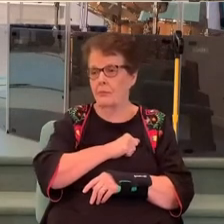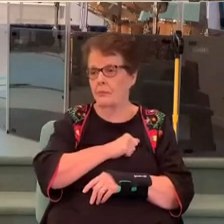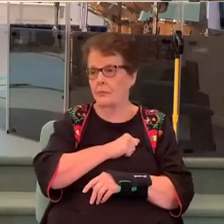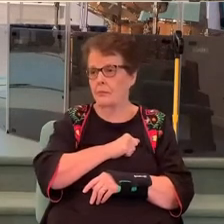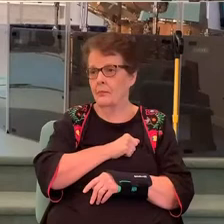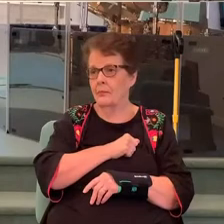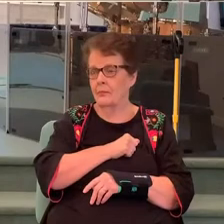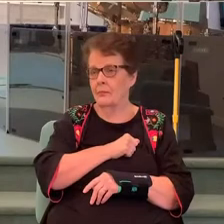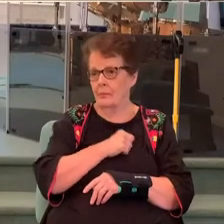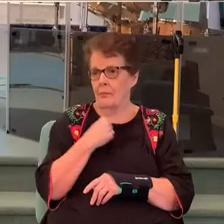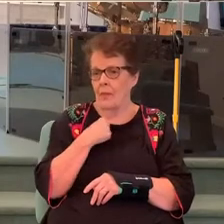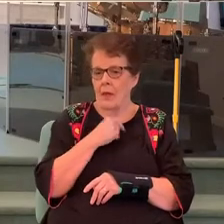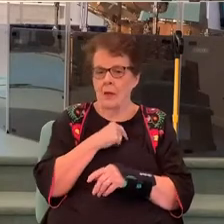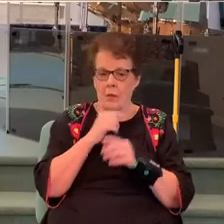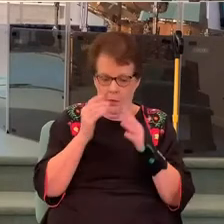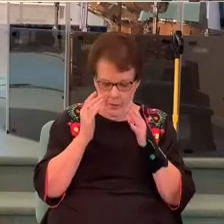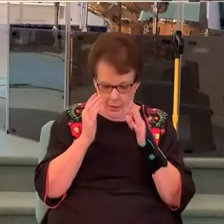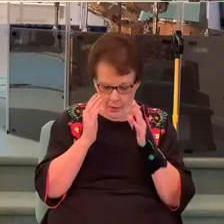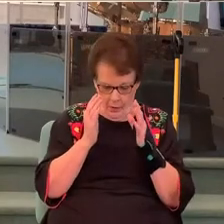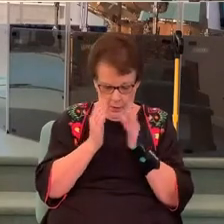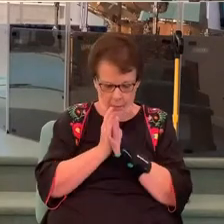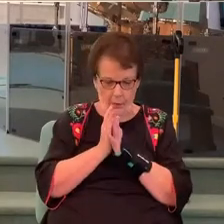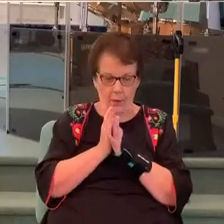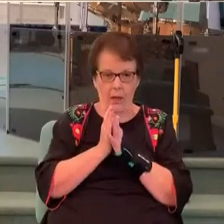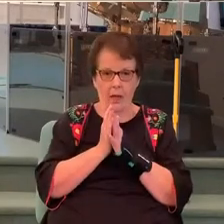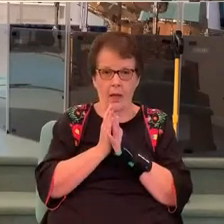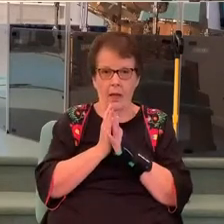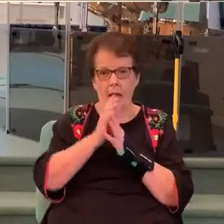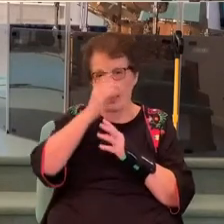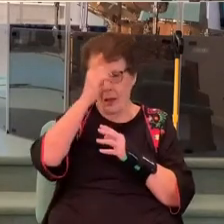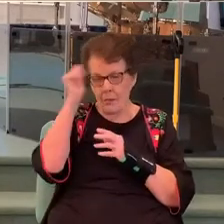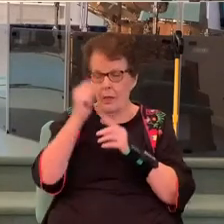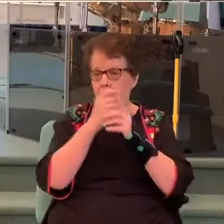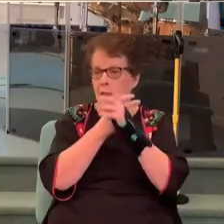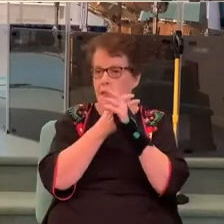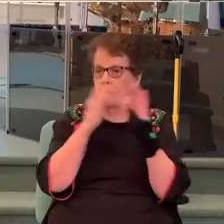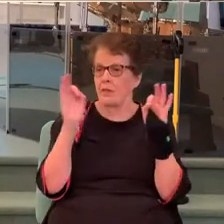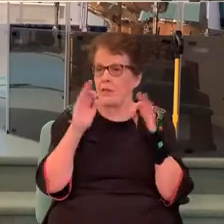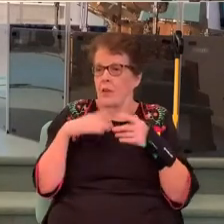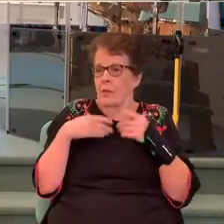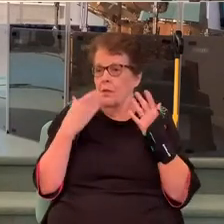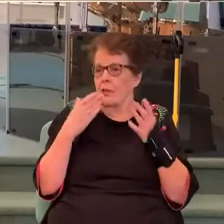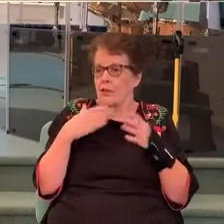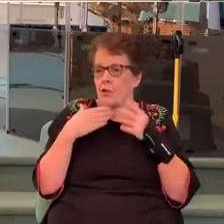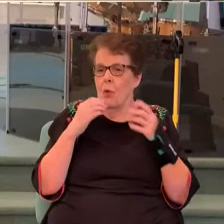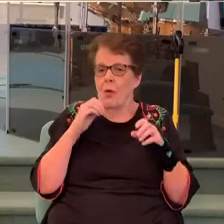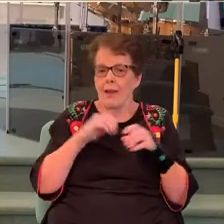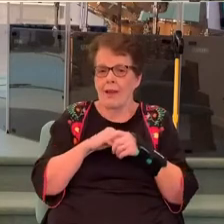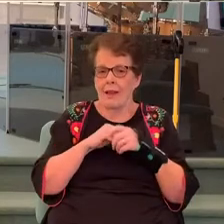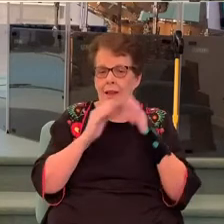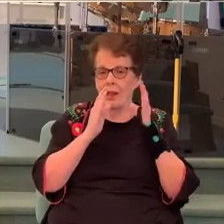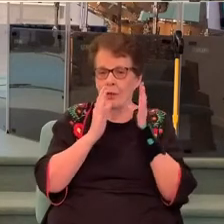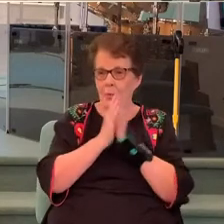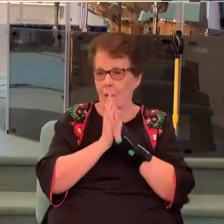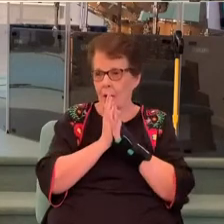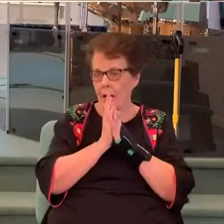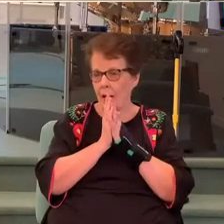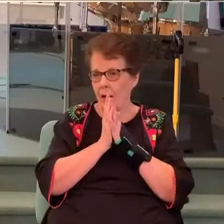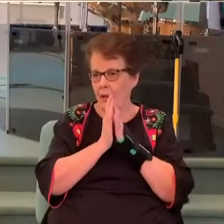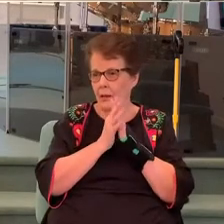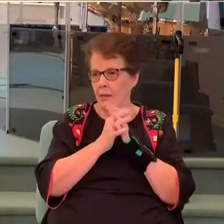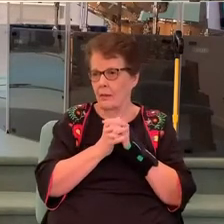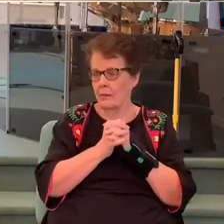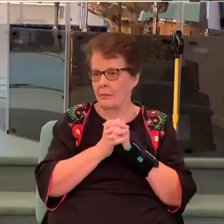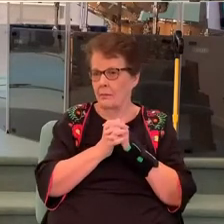We pray because there is freedom and joy in prayer.